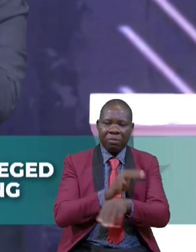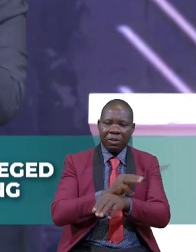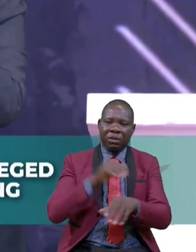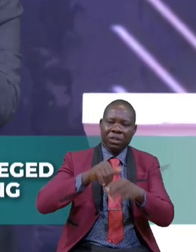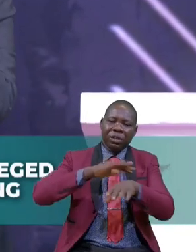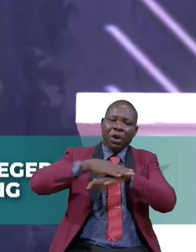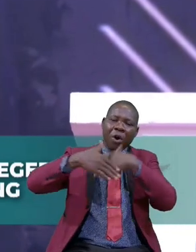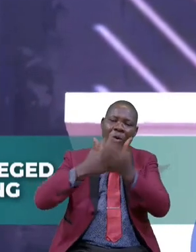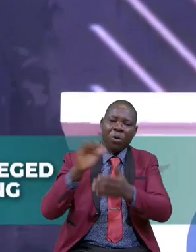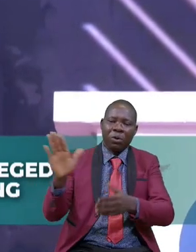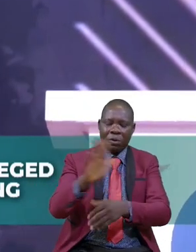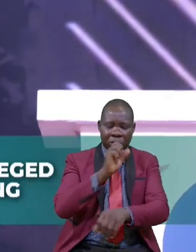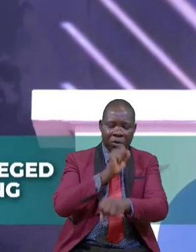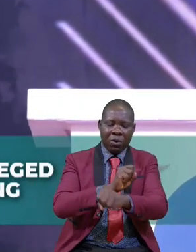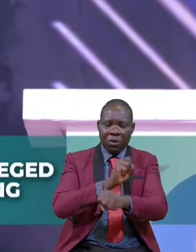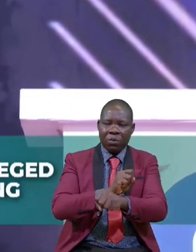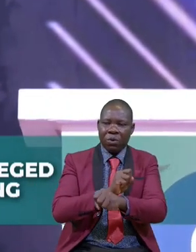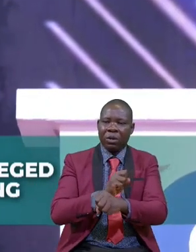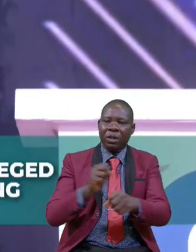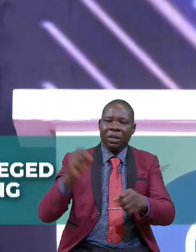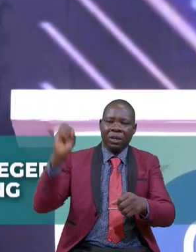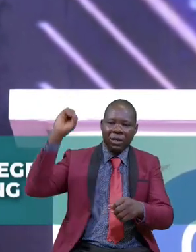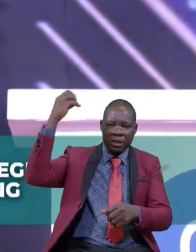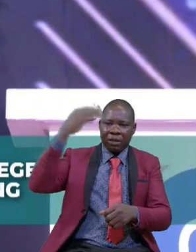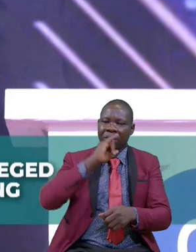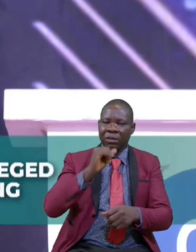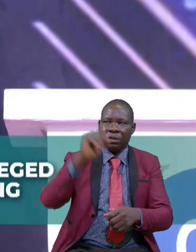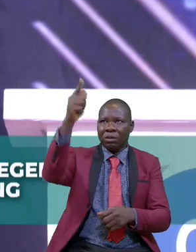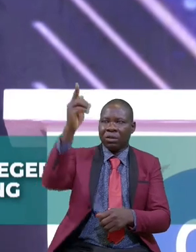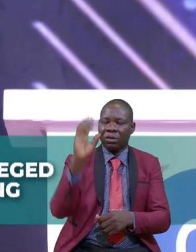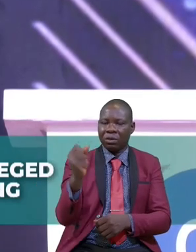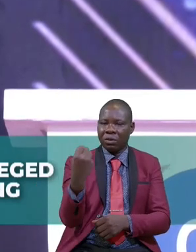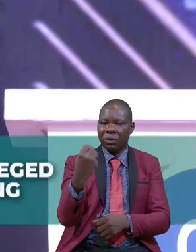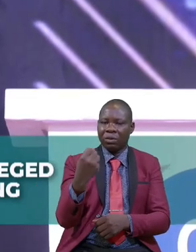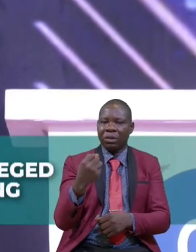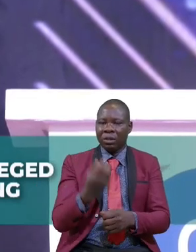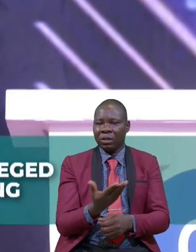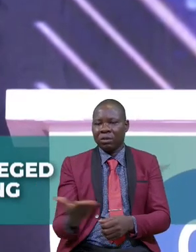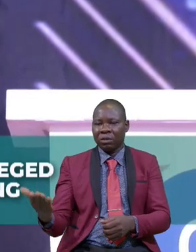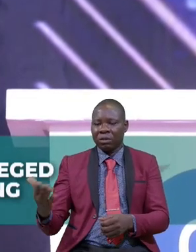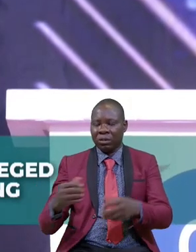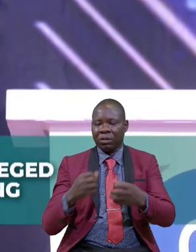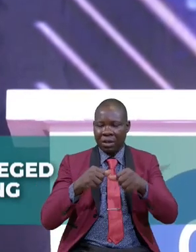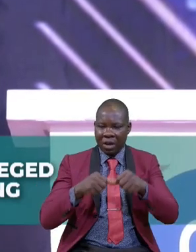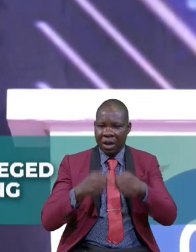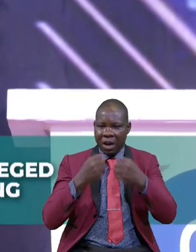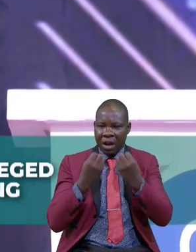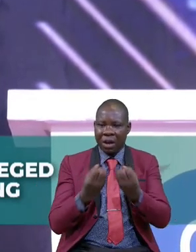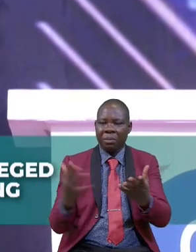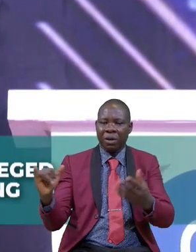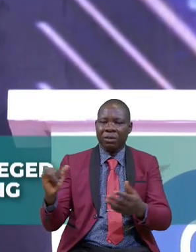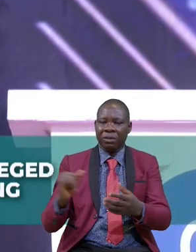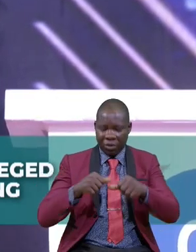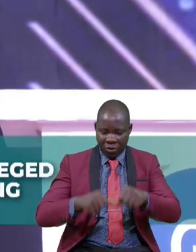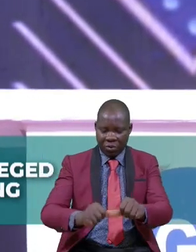grace efforts, is God's resources la grâce abounding sont les ressources continually, de Dieu qui abonde, continuellement evermore. Et à jamais.